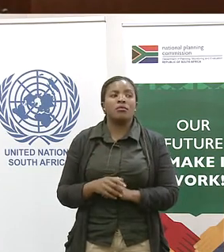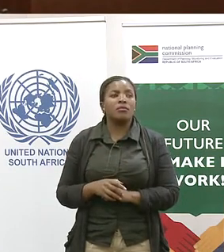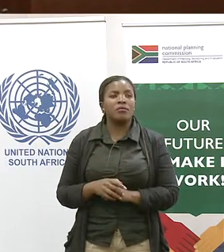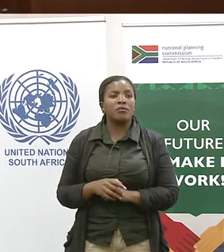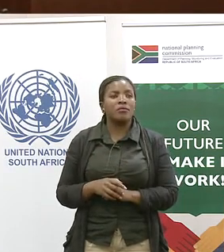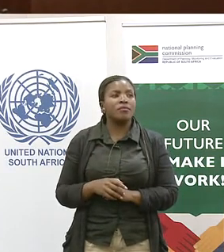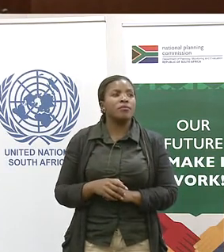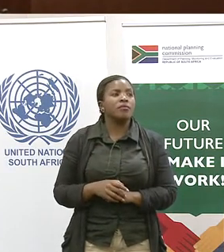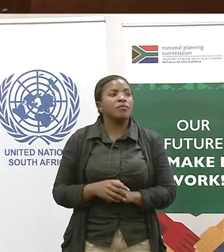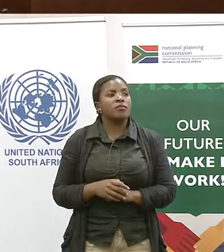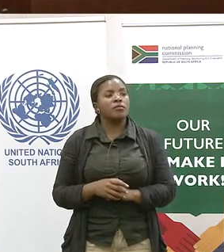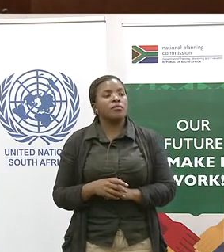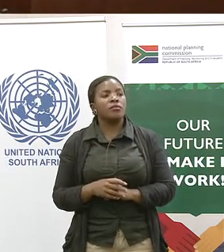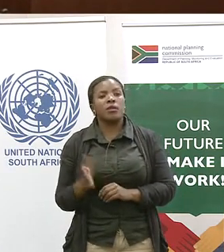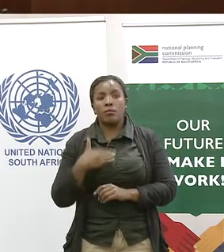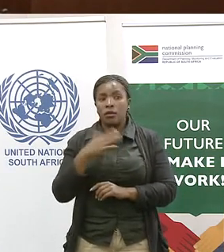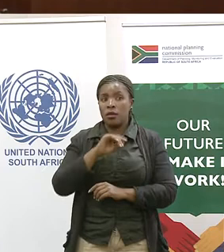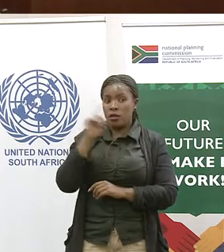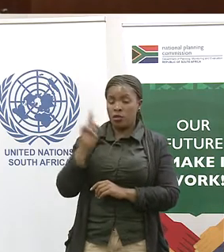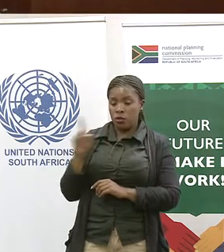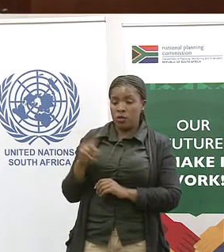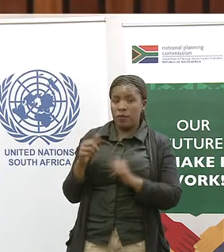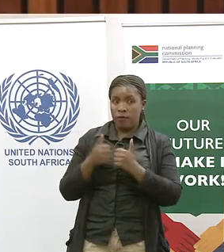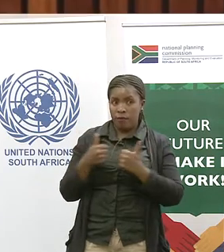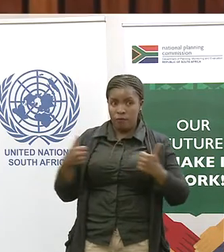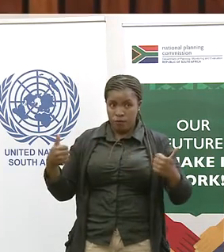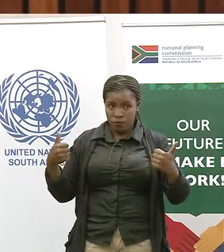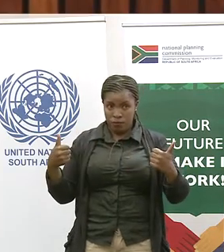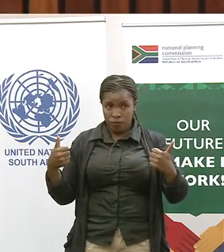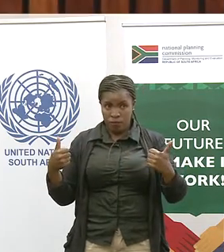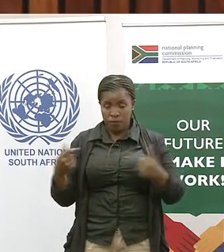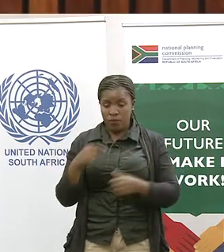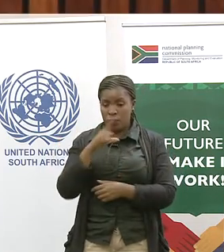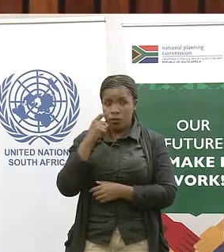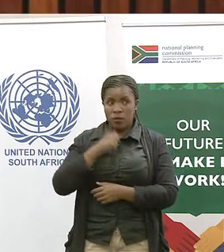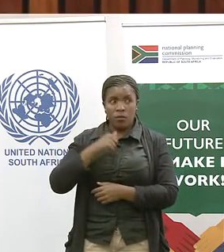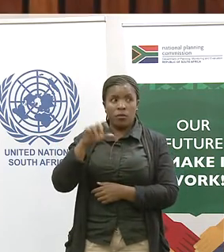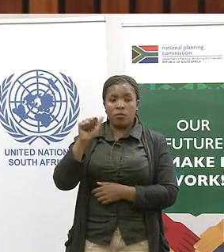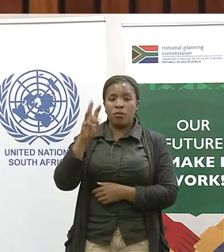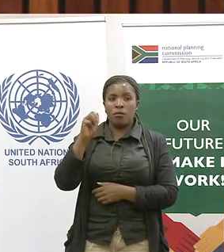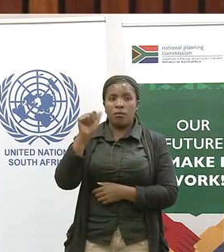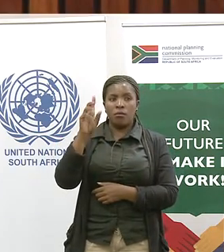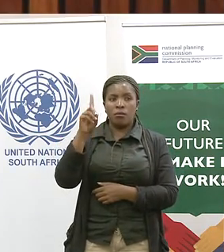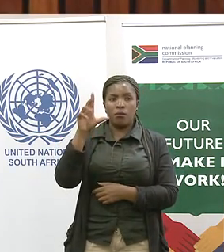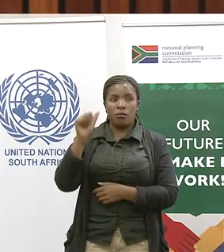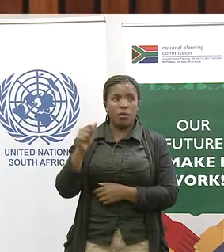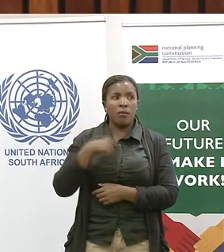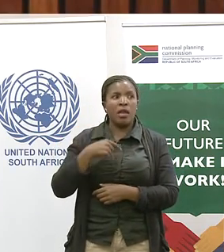Good evening. This is a question to the panel. My name is Amanda Gibbard. I'm a civil